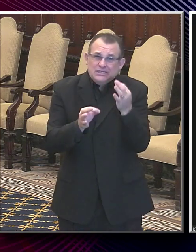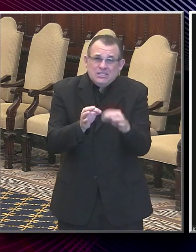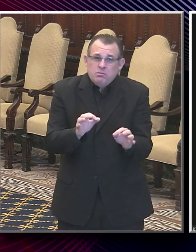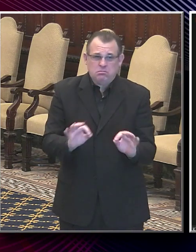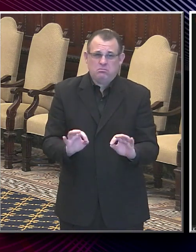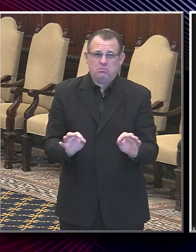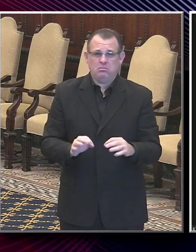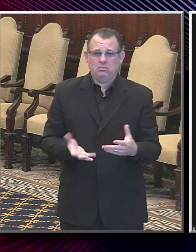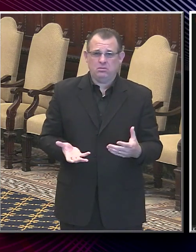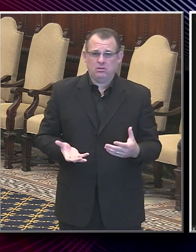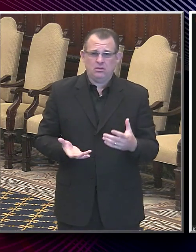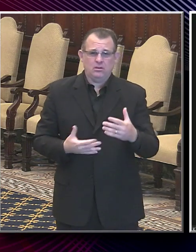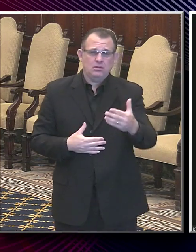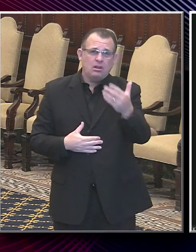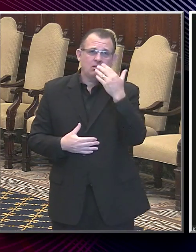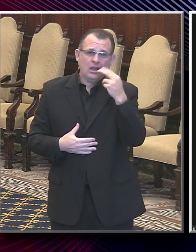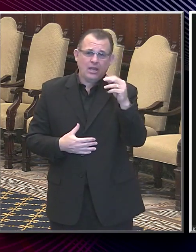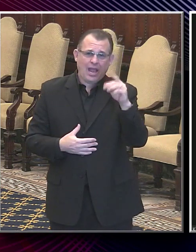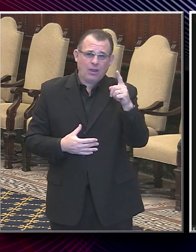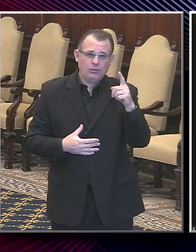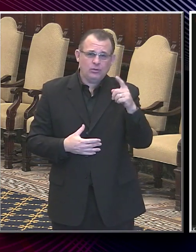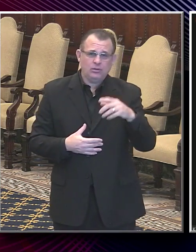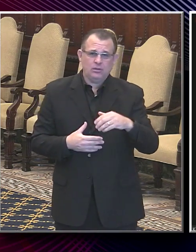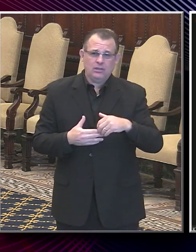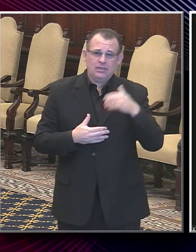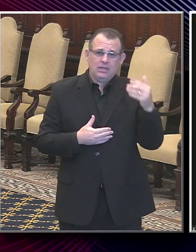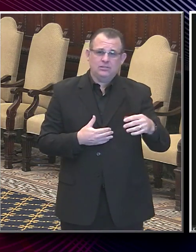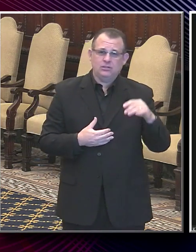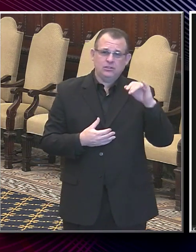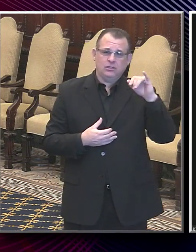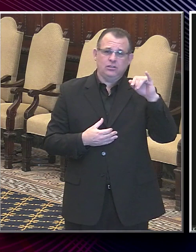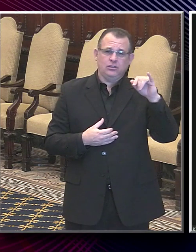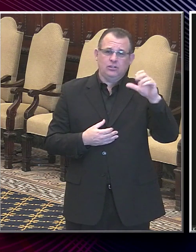Thank you, Howard. We're going to go now to Jack Tomczyk with Metro.